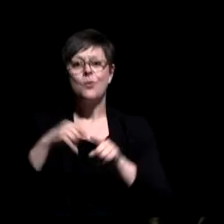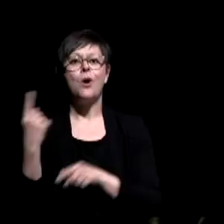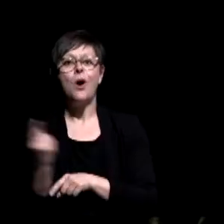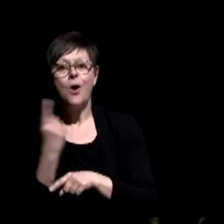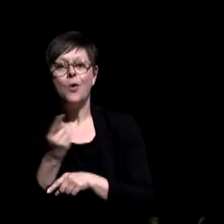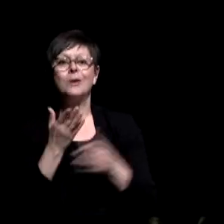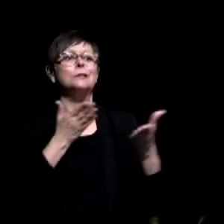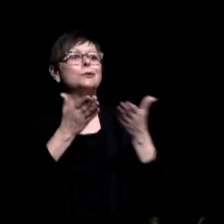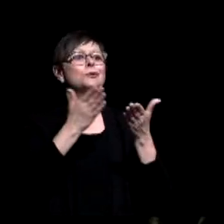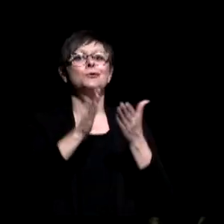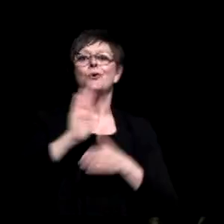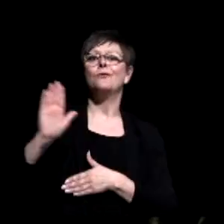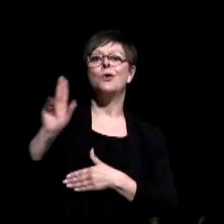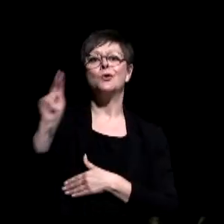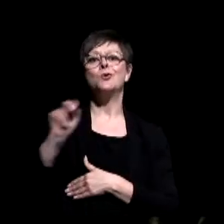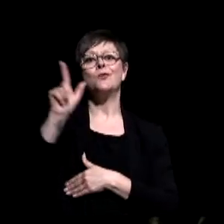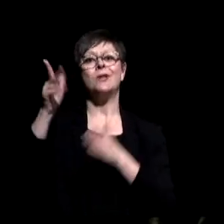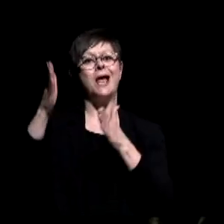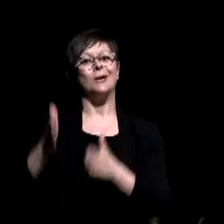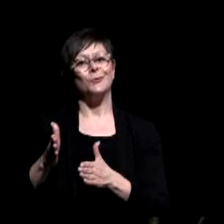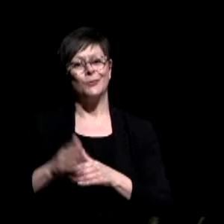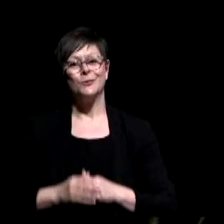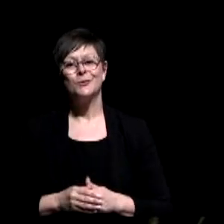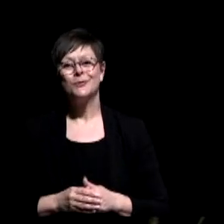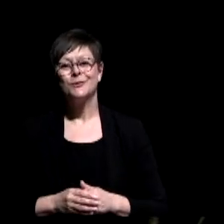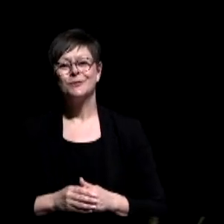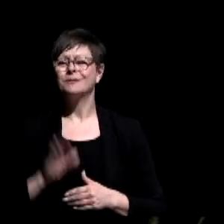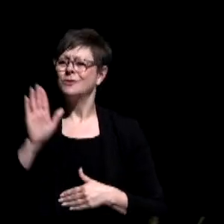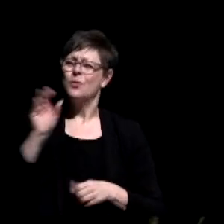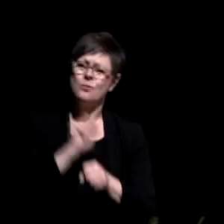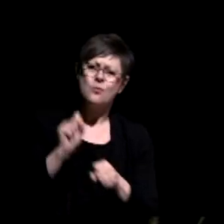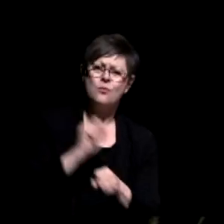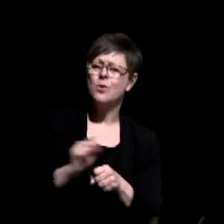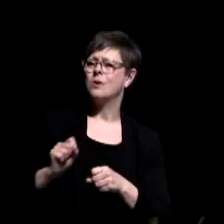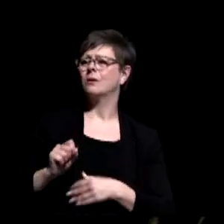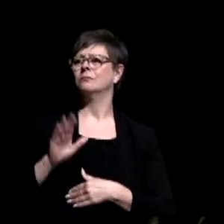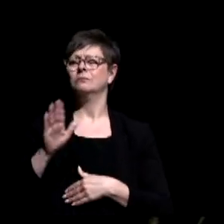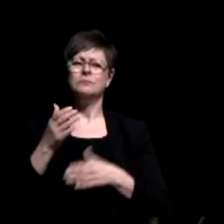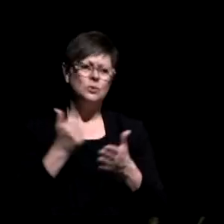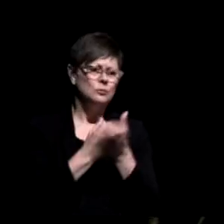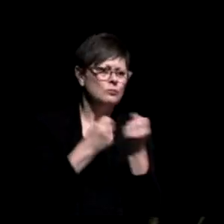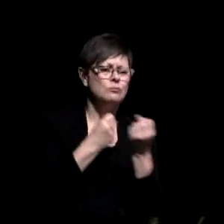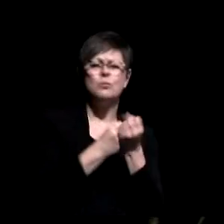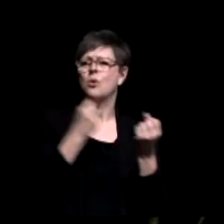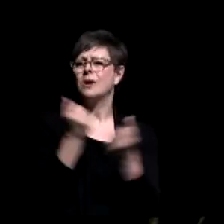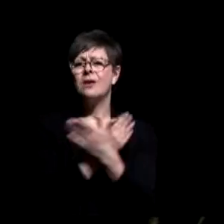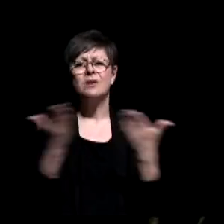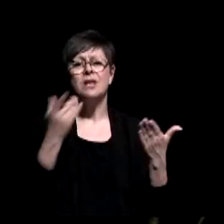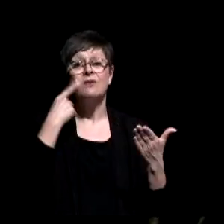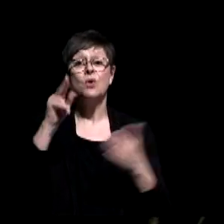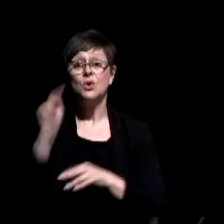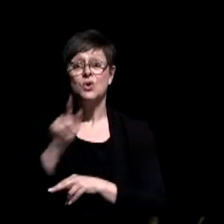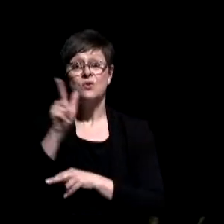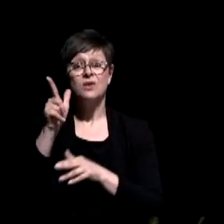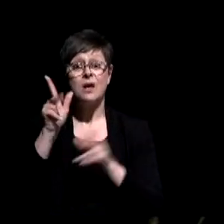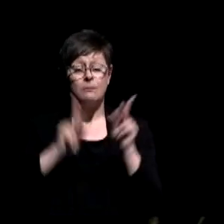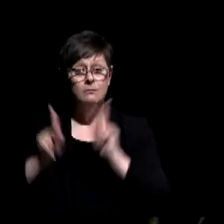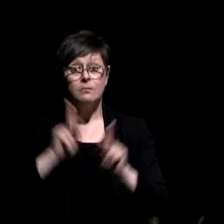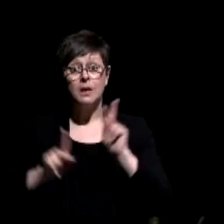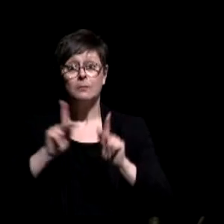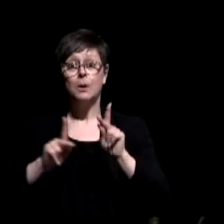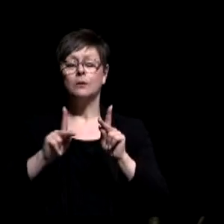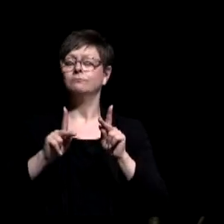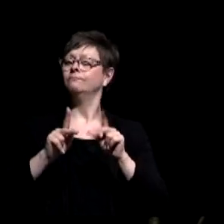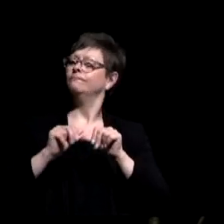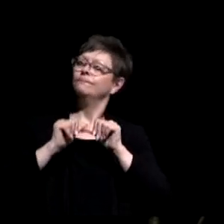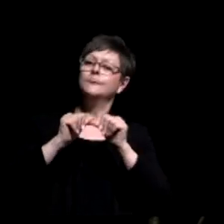their fellow residents. Your efforts and contributions on behalf of the people of Newfoundland and Labrador continue to move our